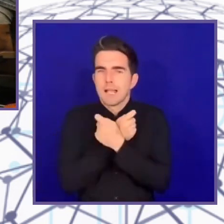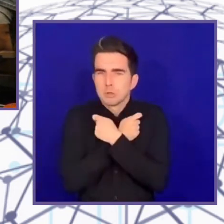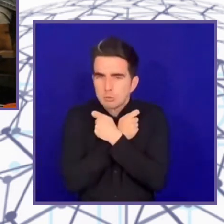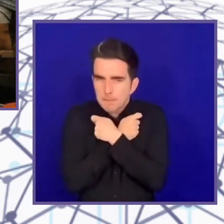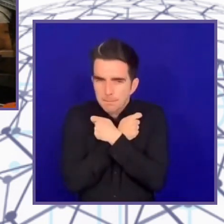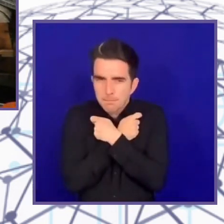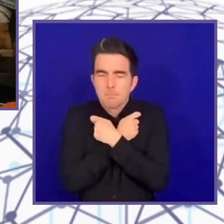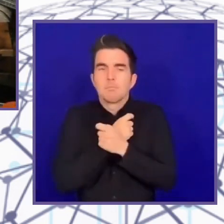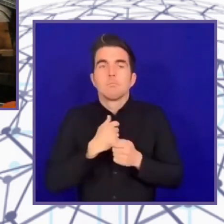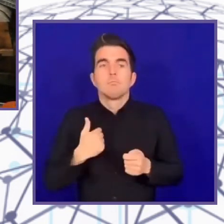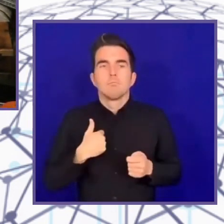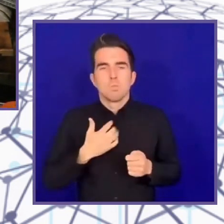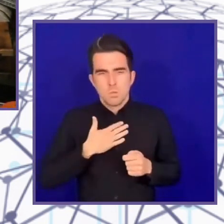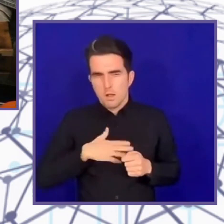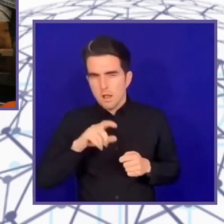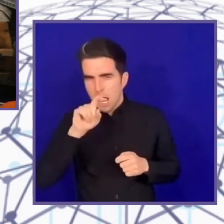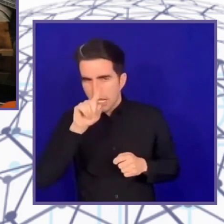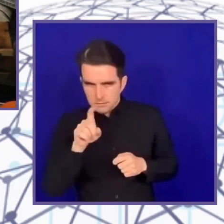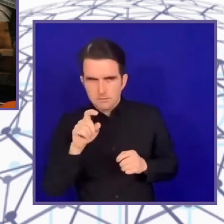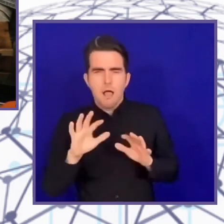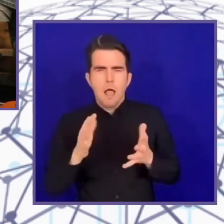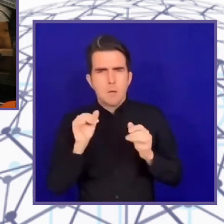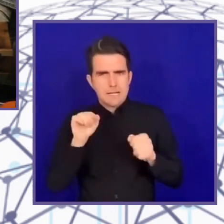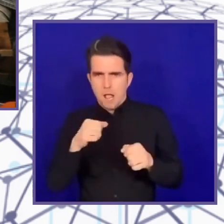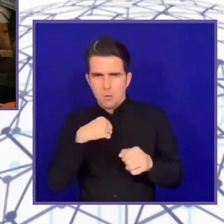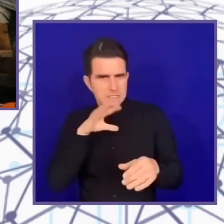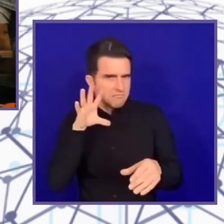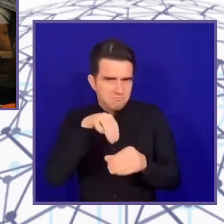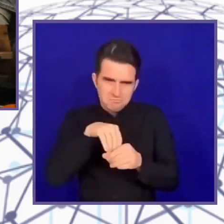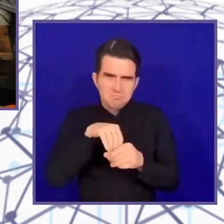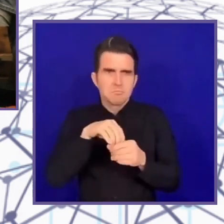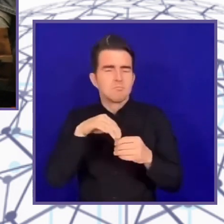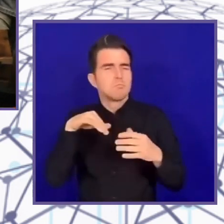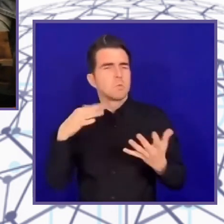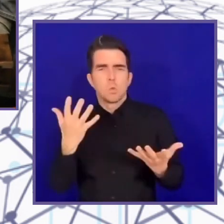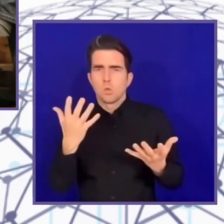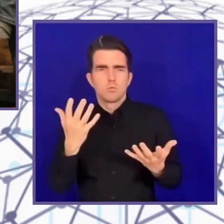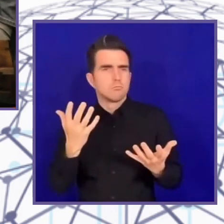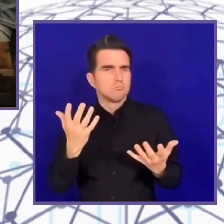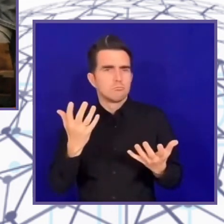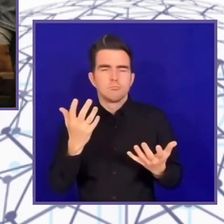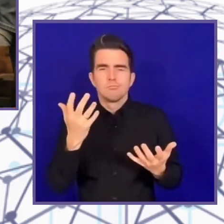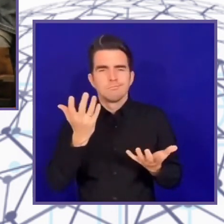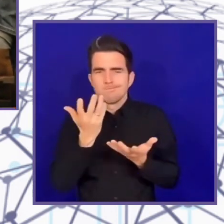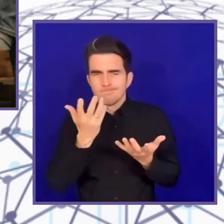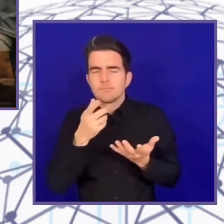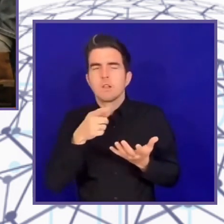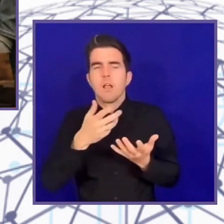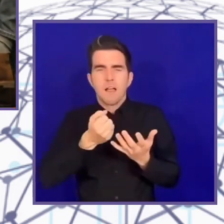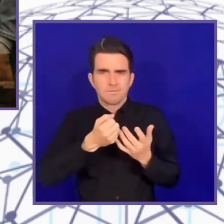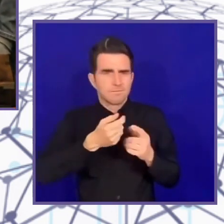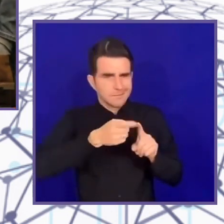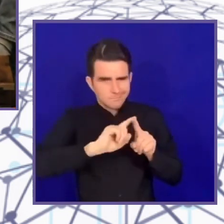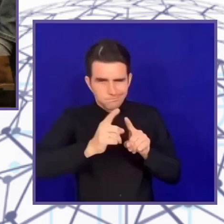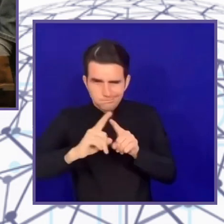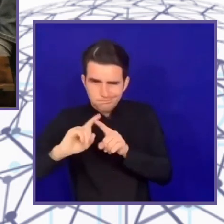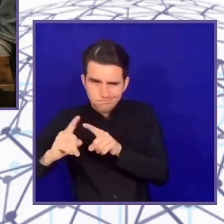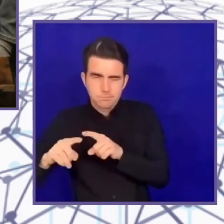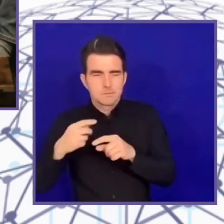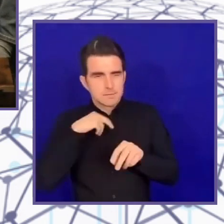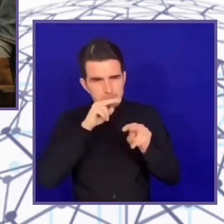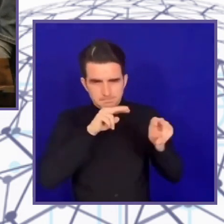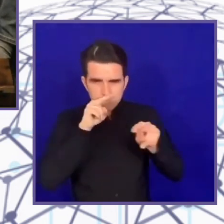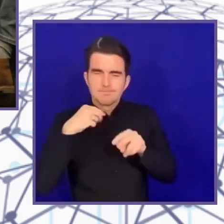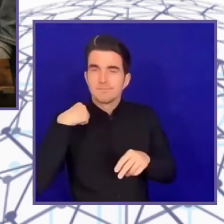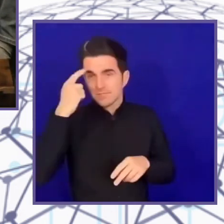because I think in recent years Egyptian government have started to pay attention